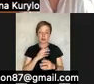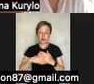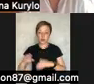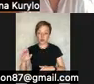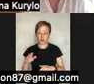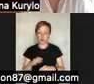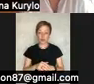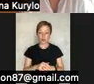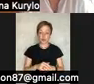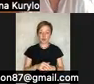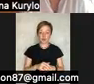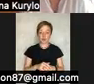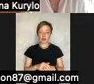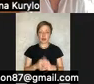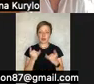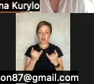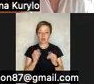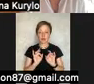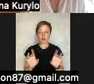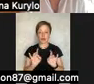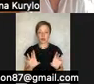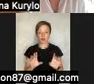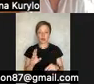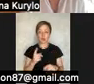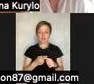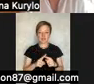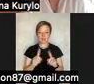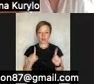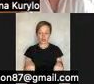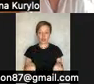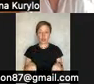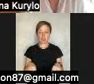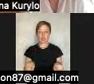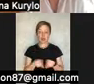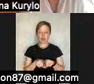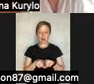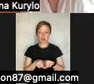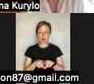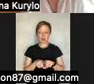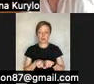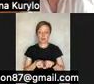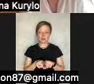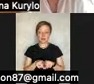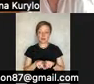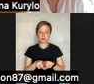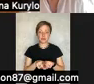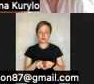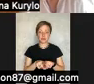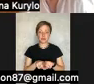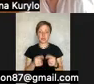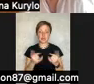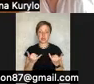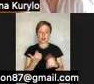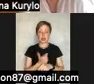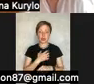solution, when the parents pass away, the only future for their child with disability will